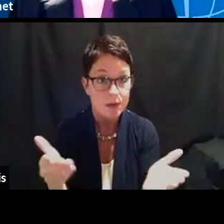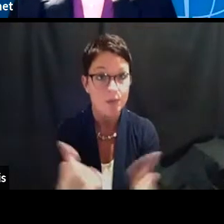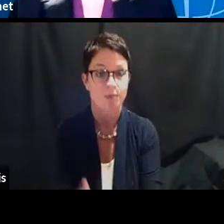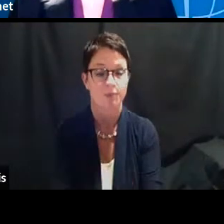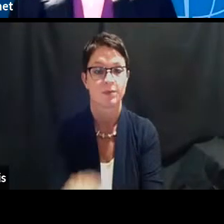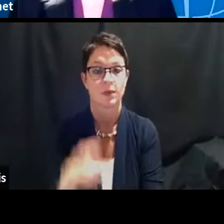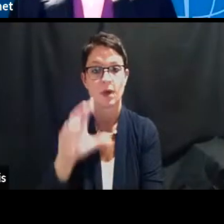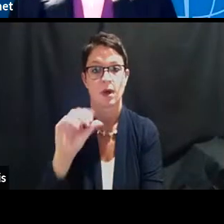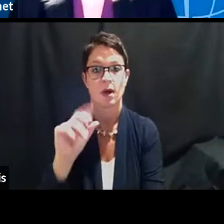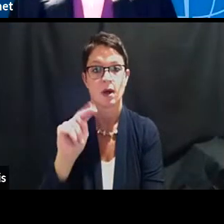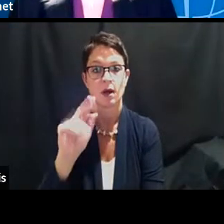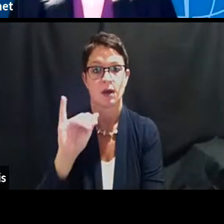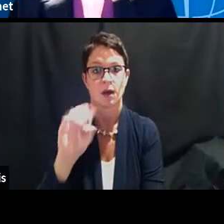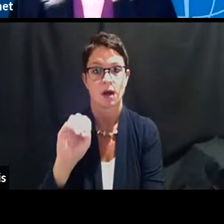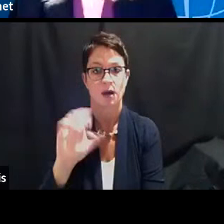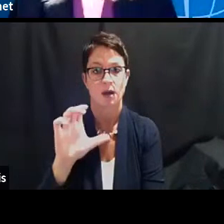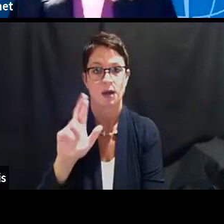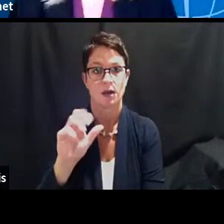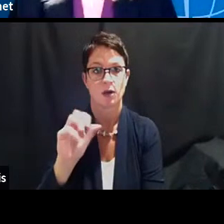Connie Crawford?